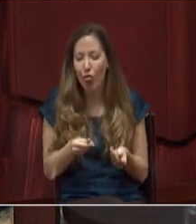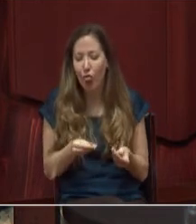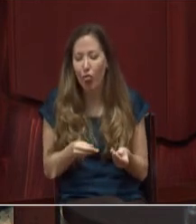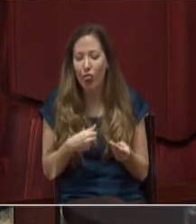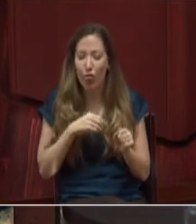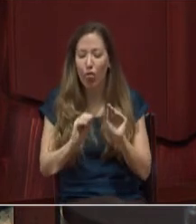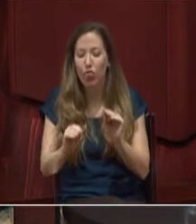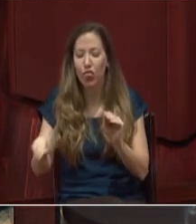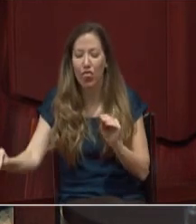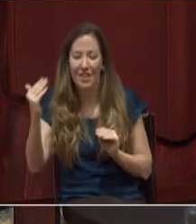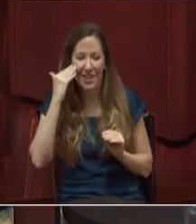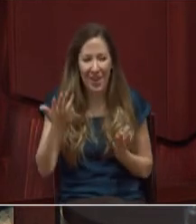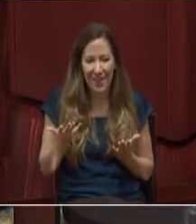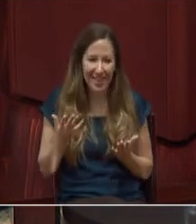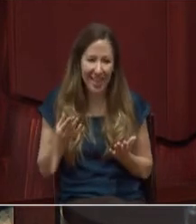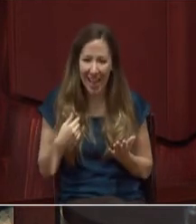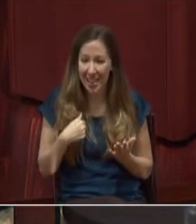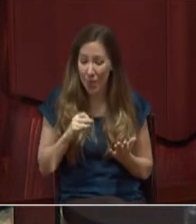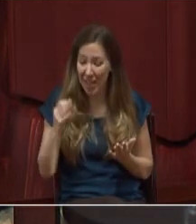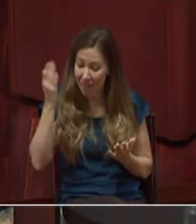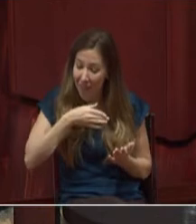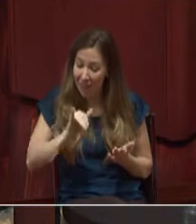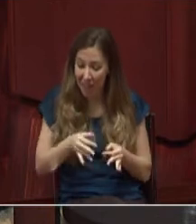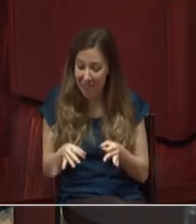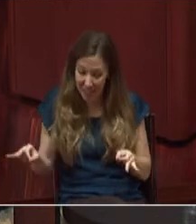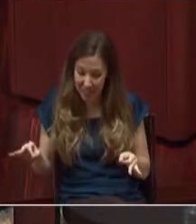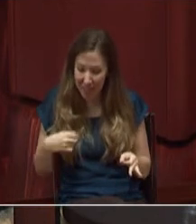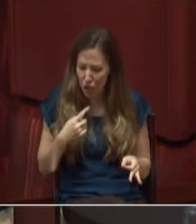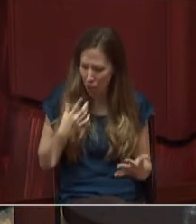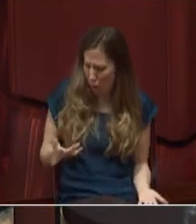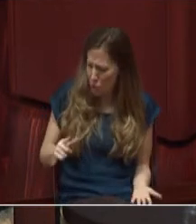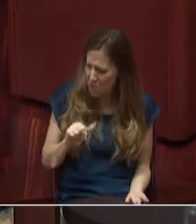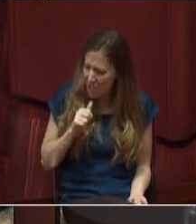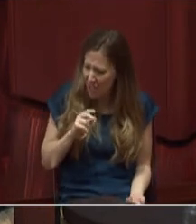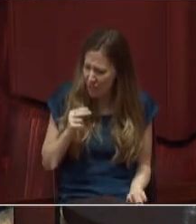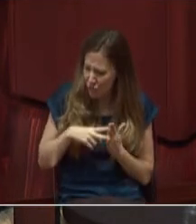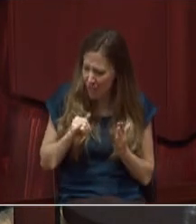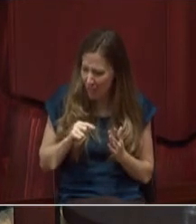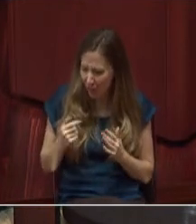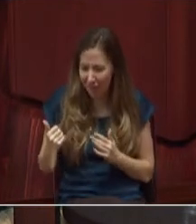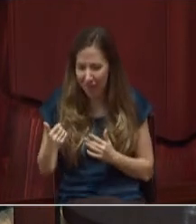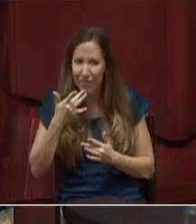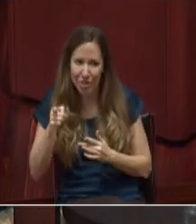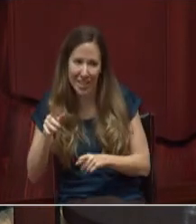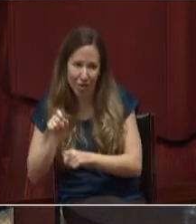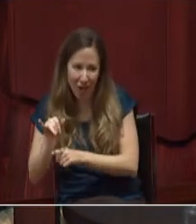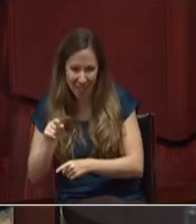I'm going to point out to him that, in fact, he wasn't reading this very carefully. Unfortunately, he caught it. But anyway, why don't you chime